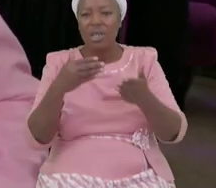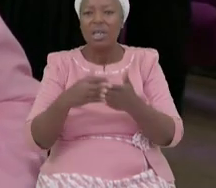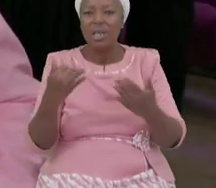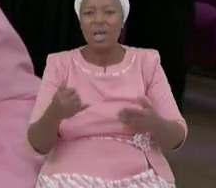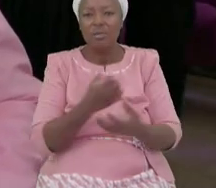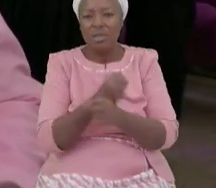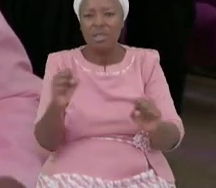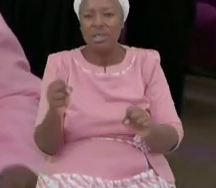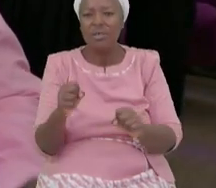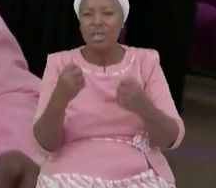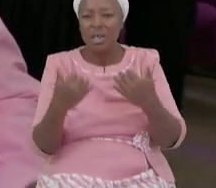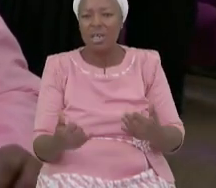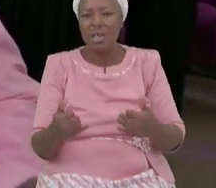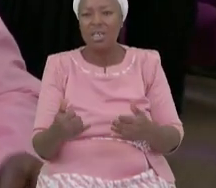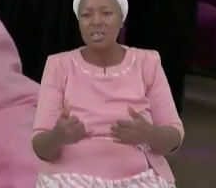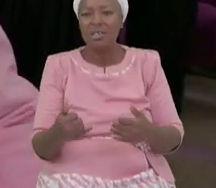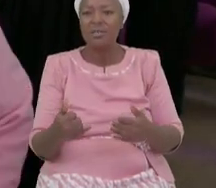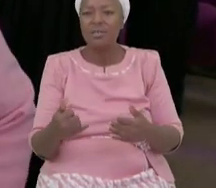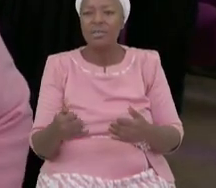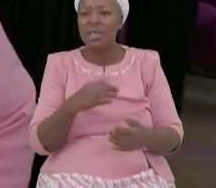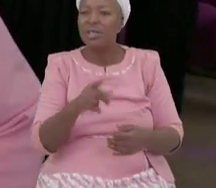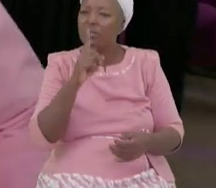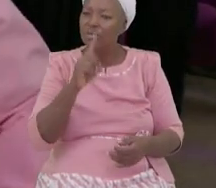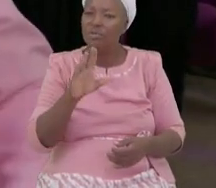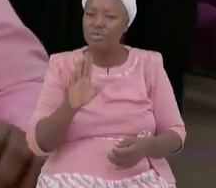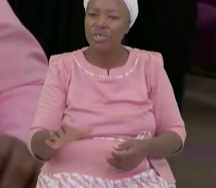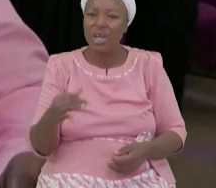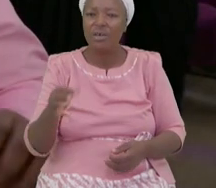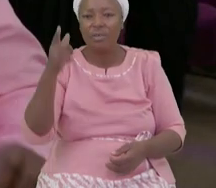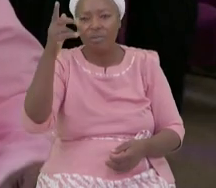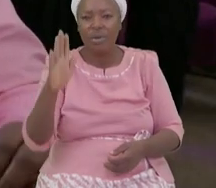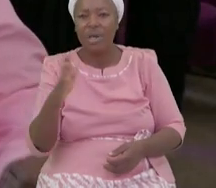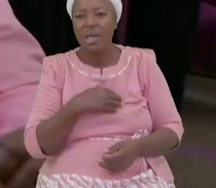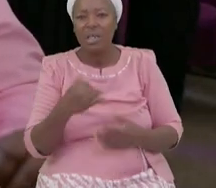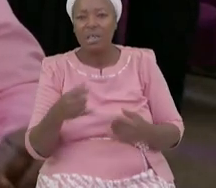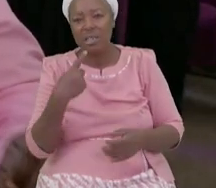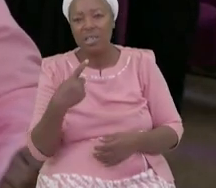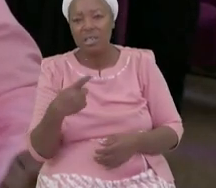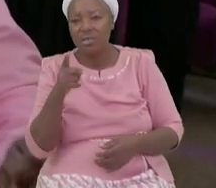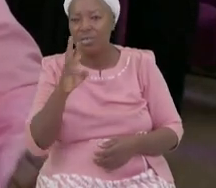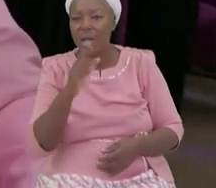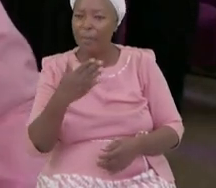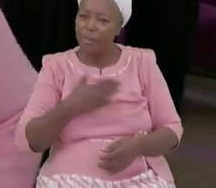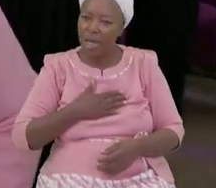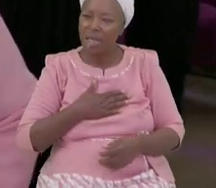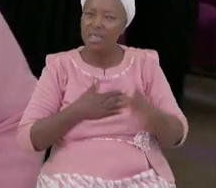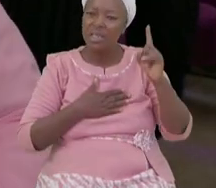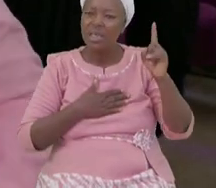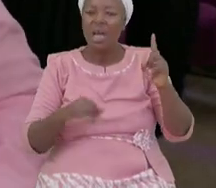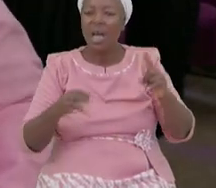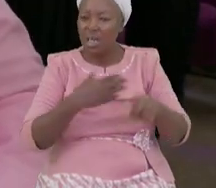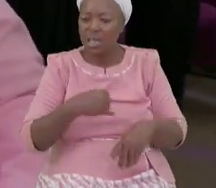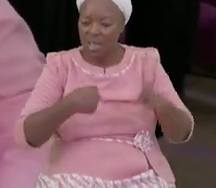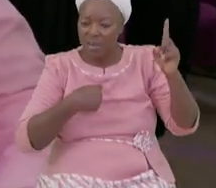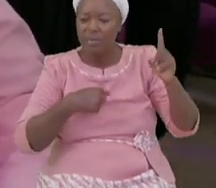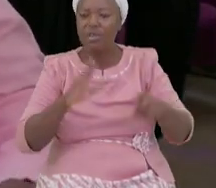born again. Now a real child of God. And he says, you're mine, and I'm yours, and I